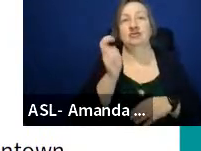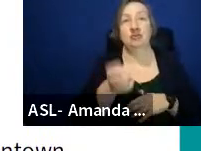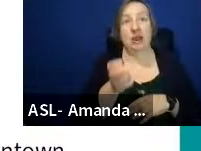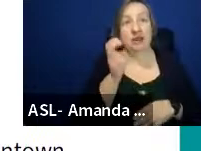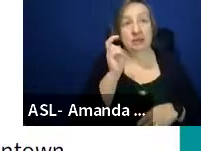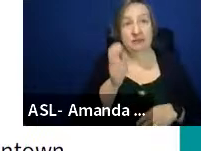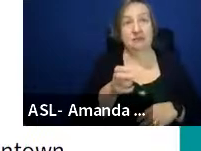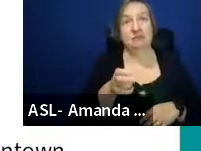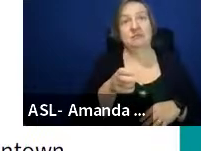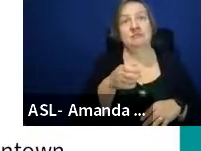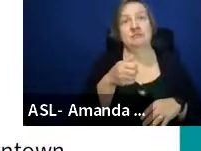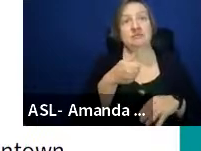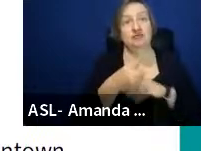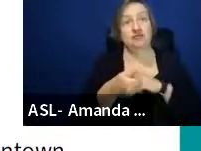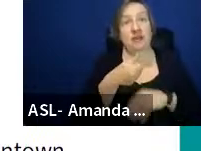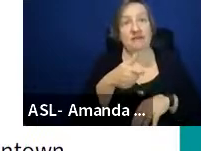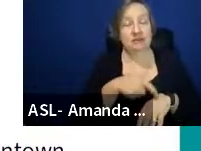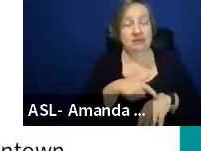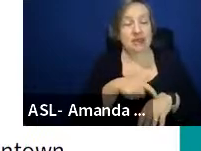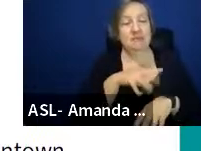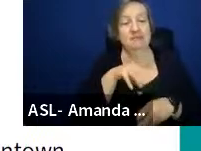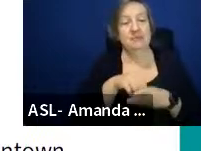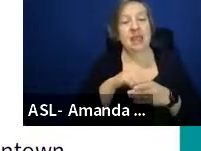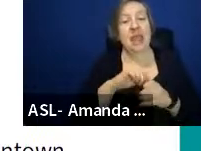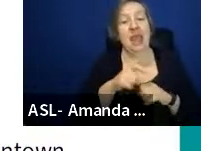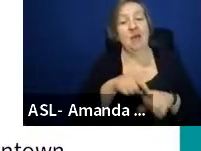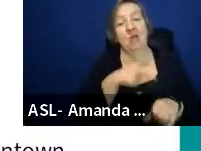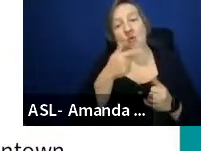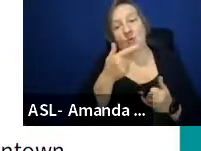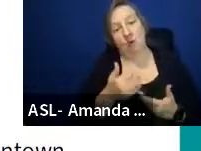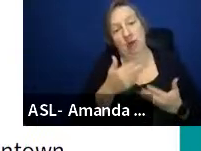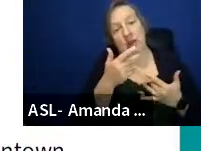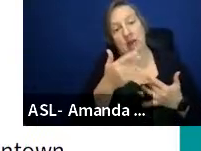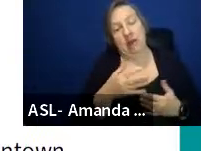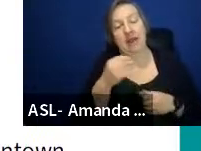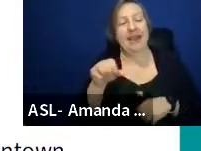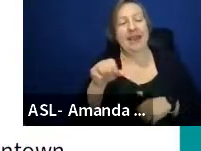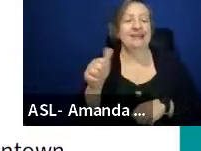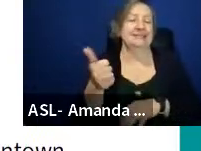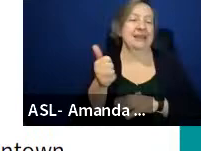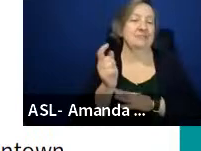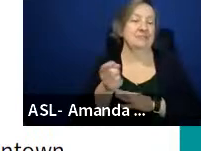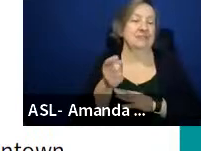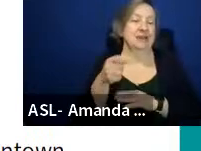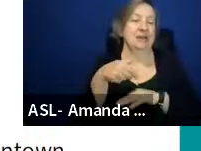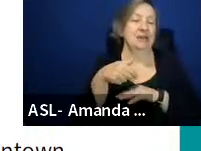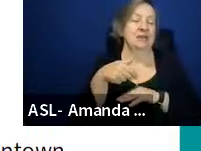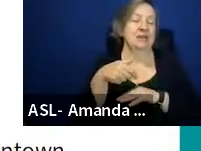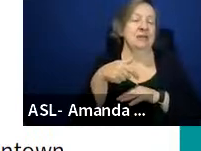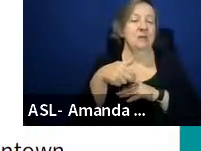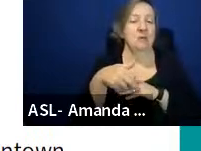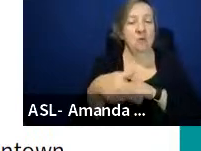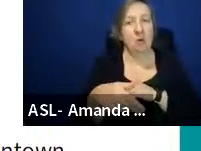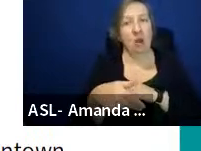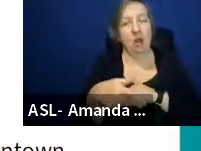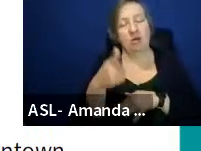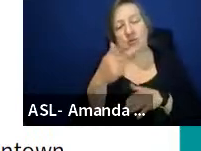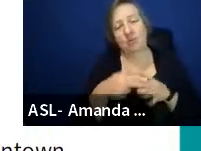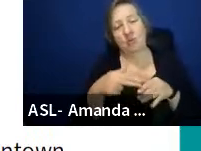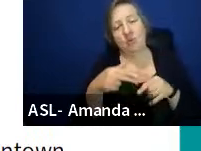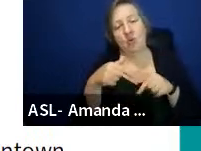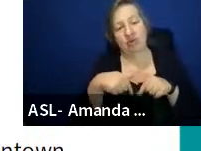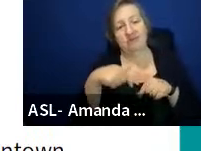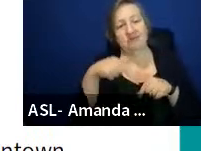times include the waiting time for transit as well as a 10-minute walk access that's kind of combined on either end of your transit